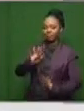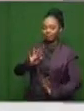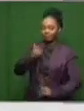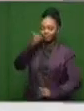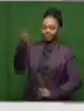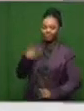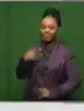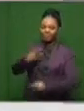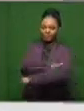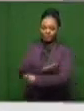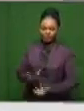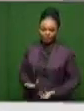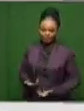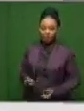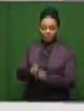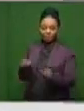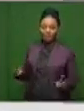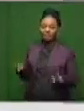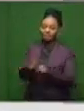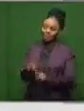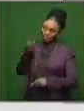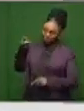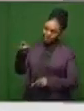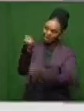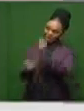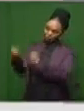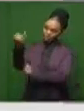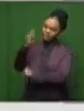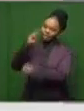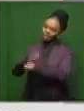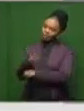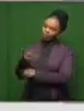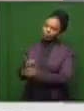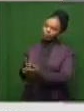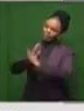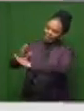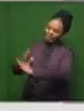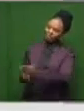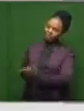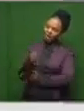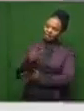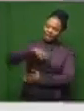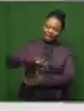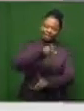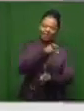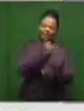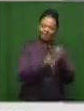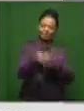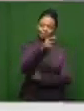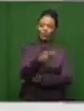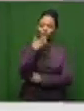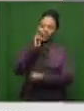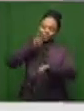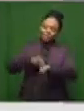those individuals also need to protect the right of other individuals who need to be protected in a work